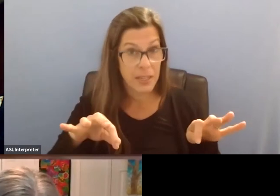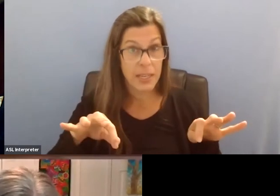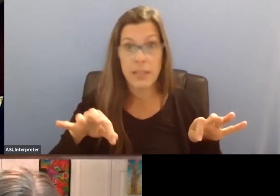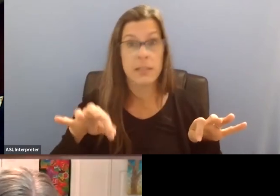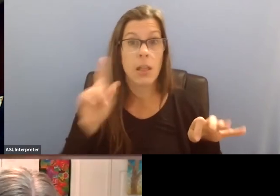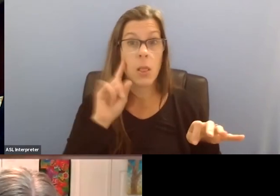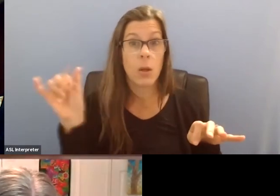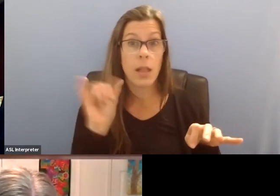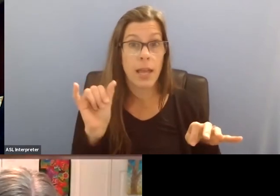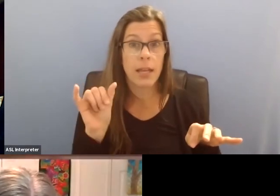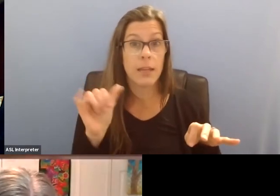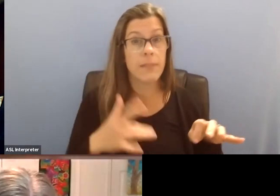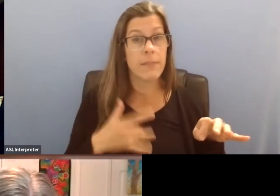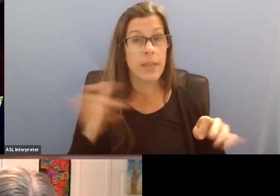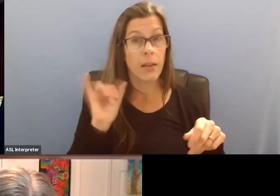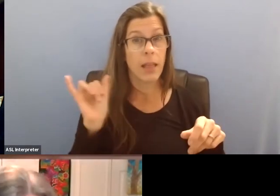how it